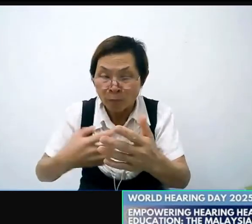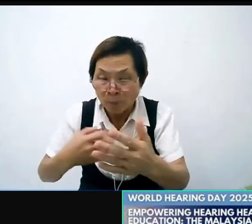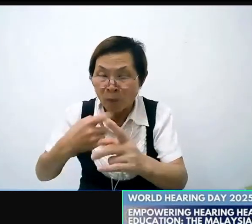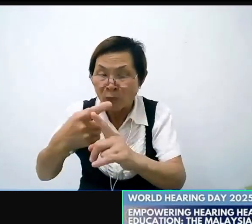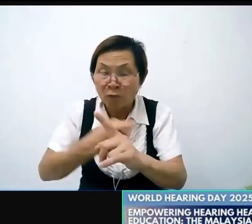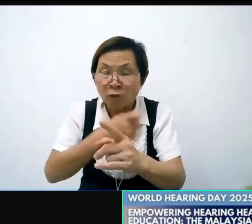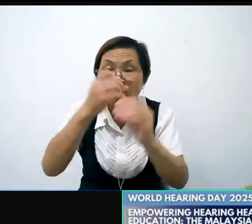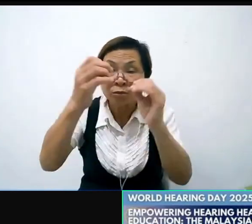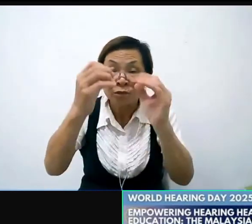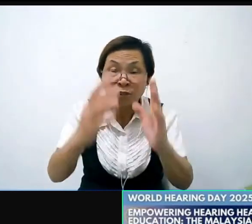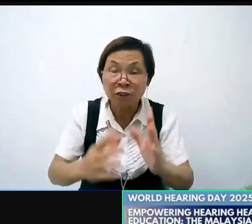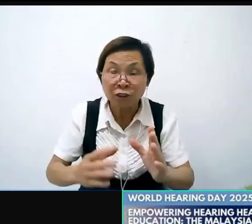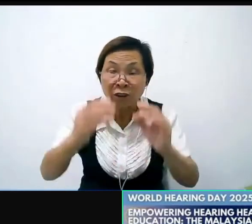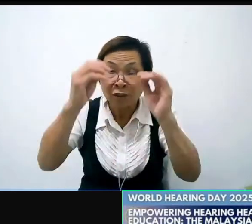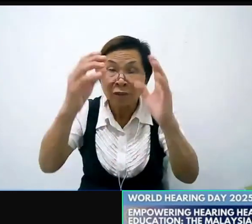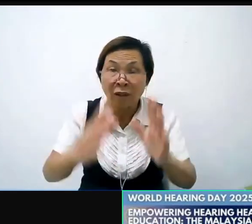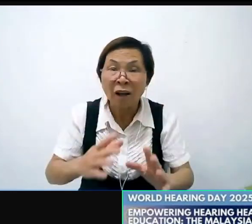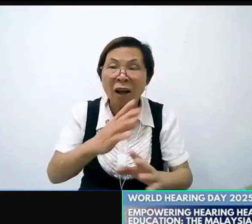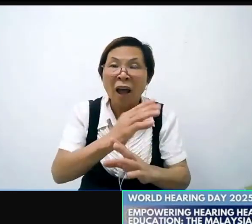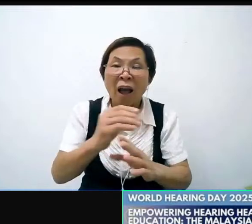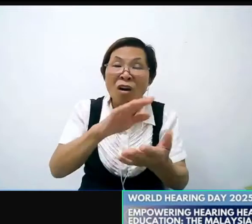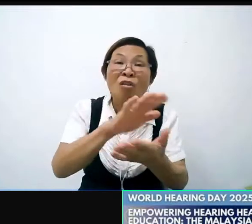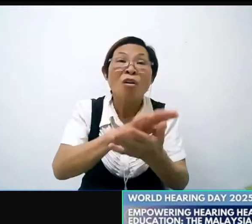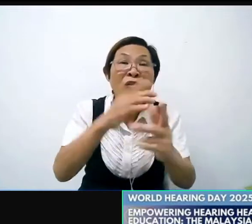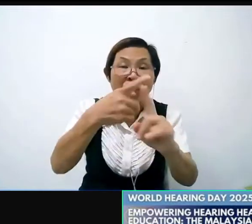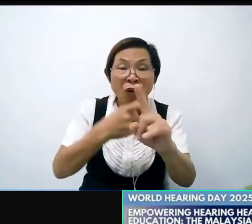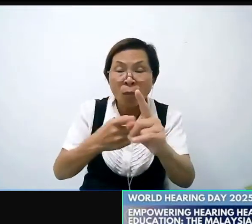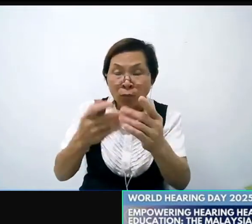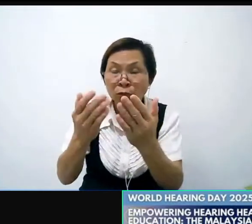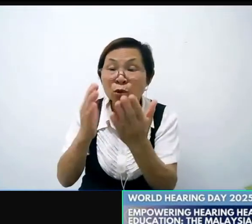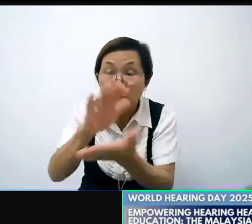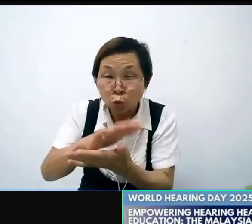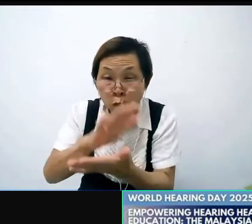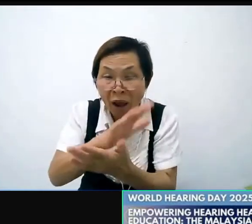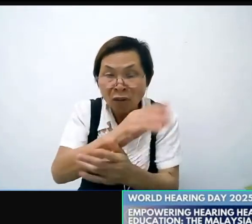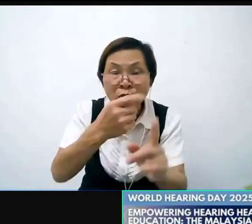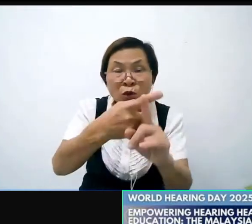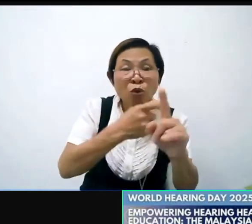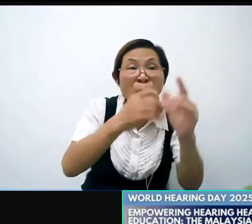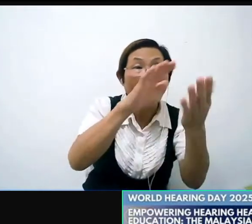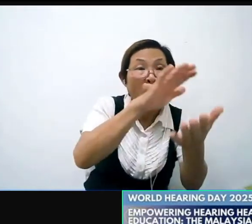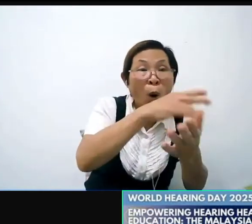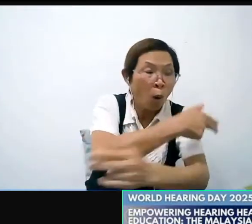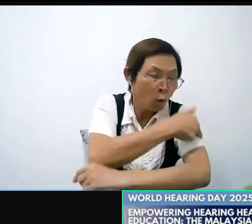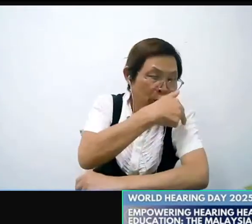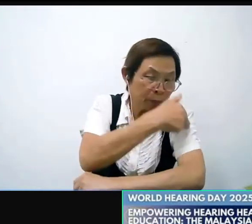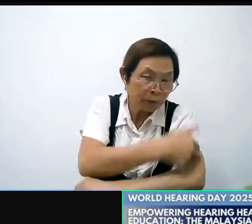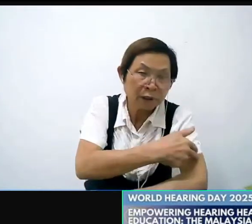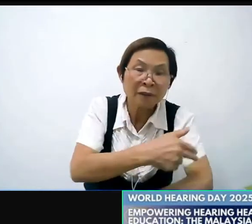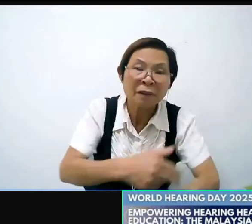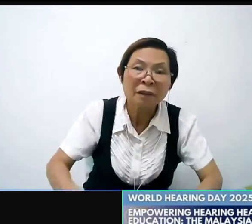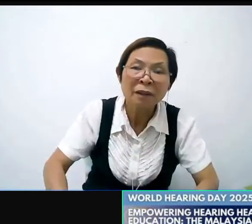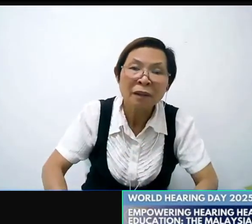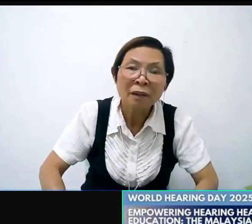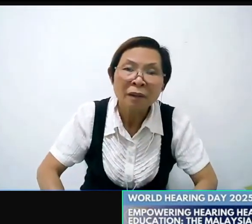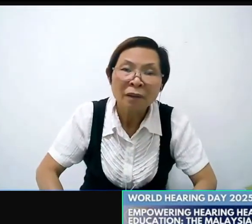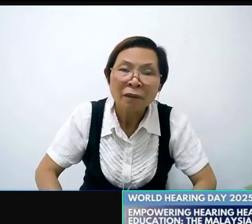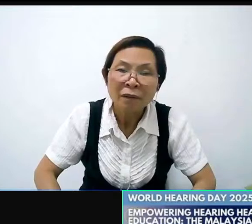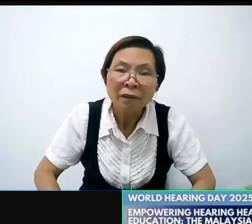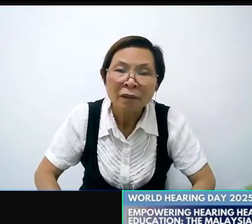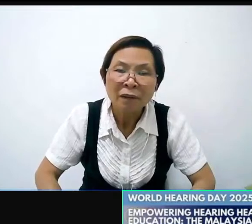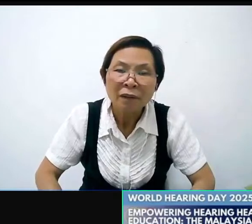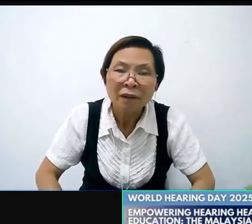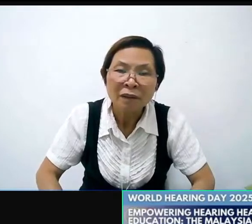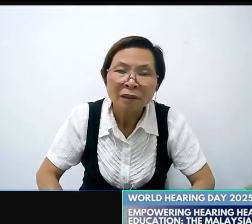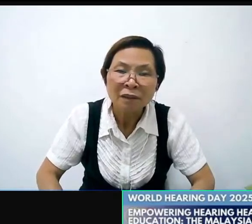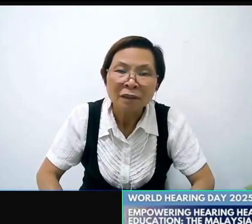also from hospitals actually. So when we got the what we call